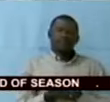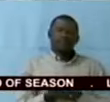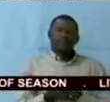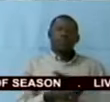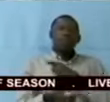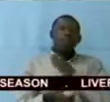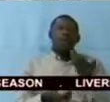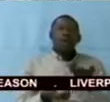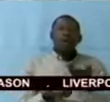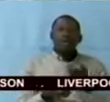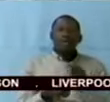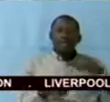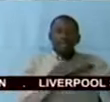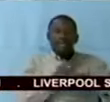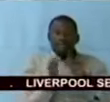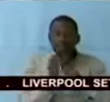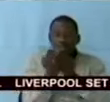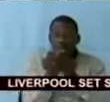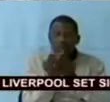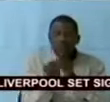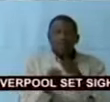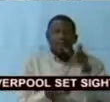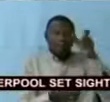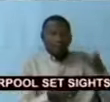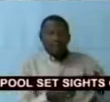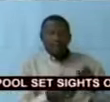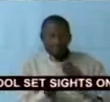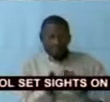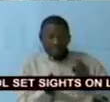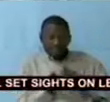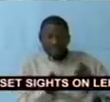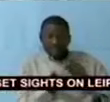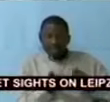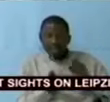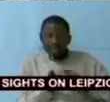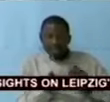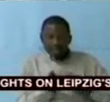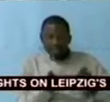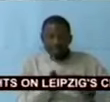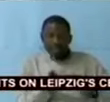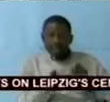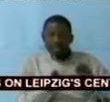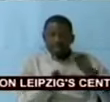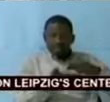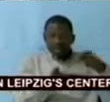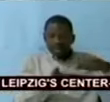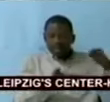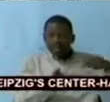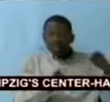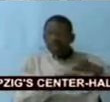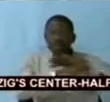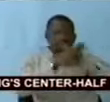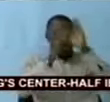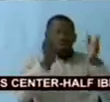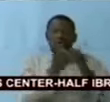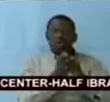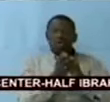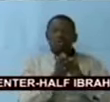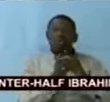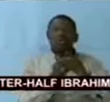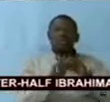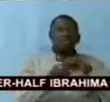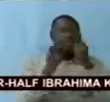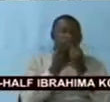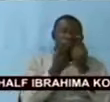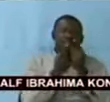recorded in his own handwriting the instructions of the former president. Dameng ni muta mo fangoye kuma